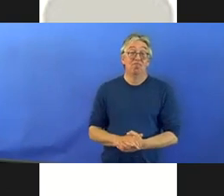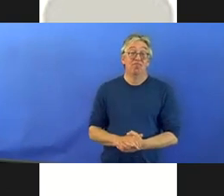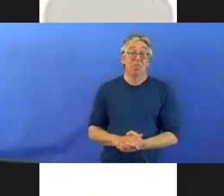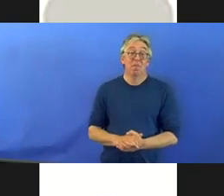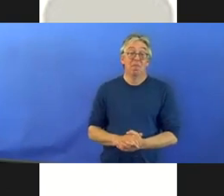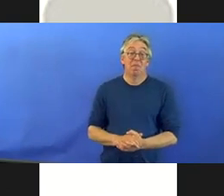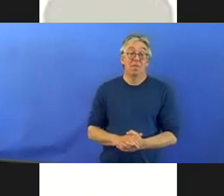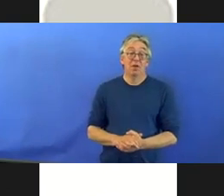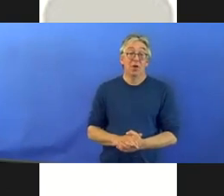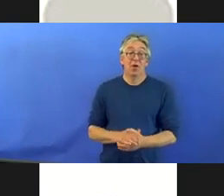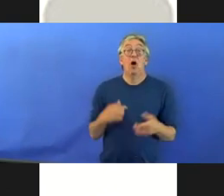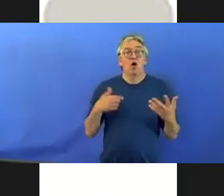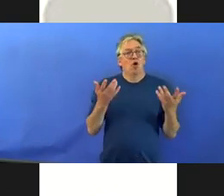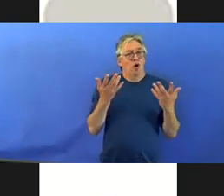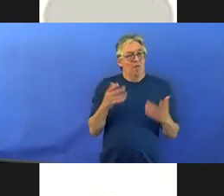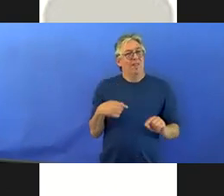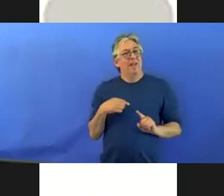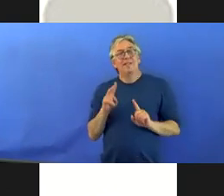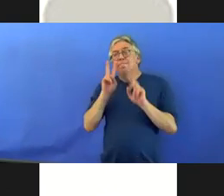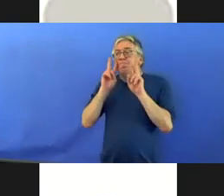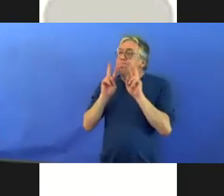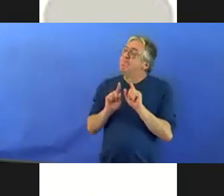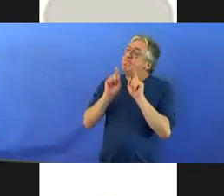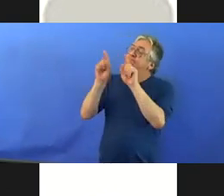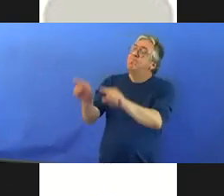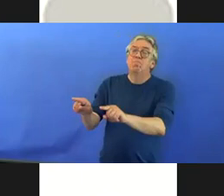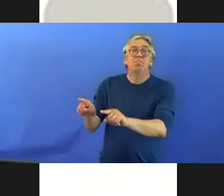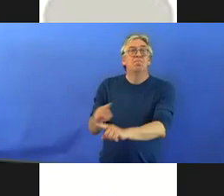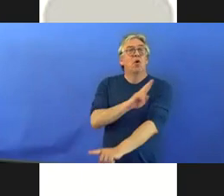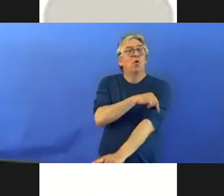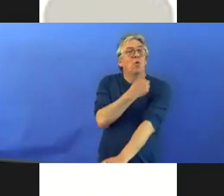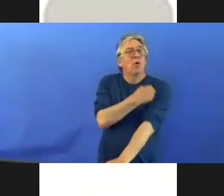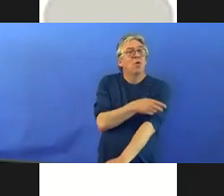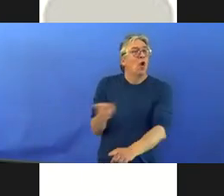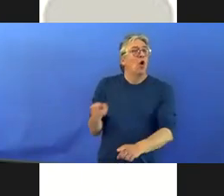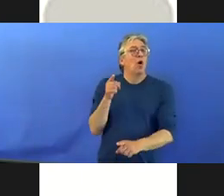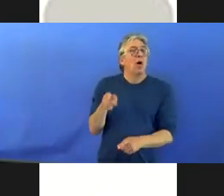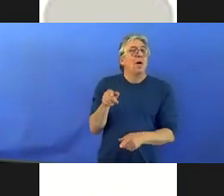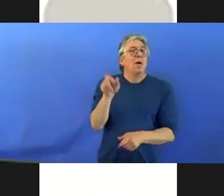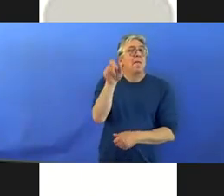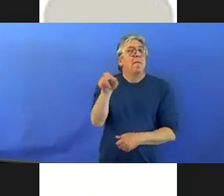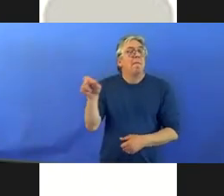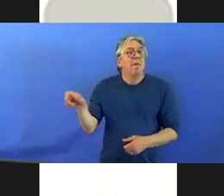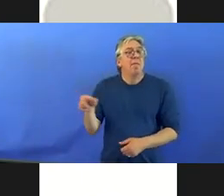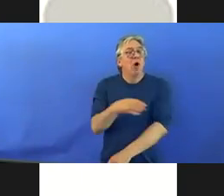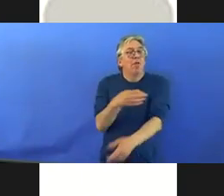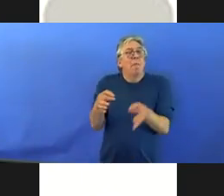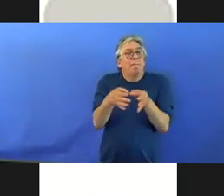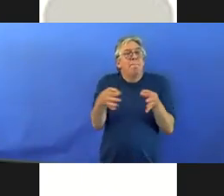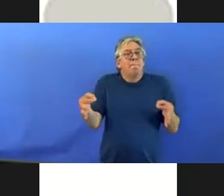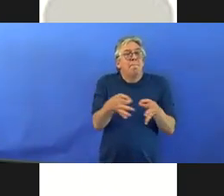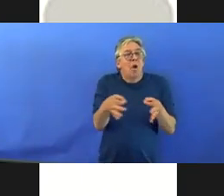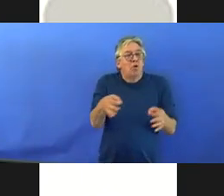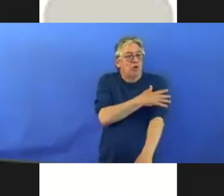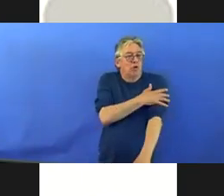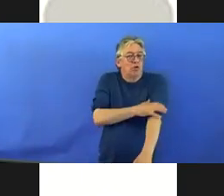with muscular dystrophy and other neuromuscular diseases. There are 26 wards on the